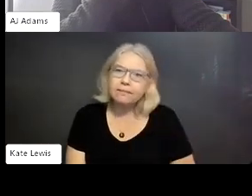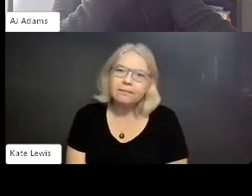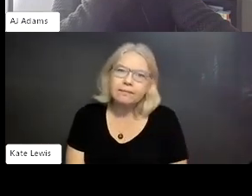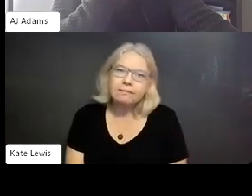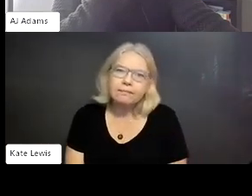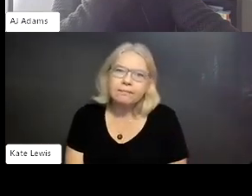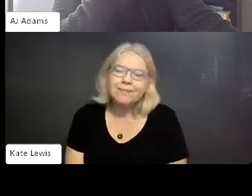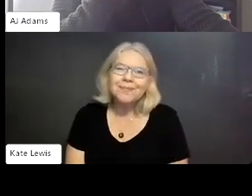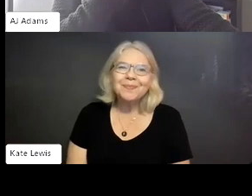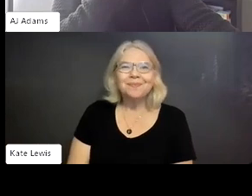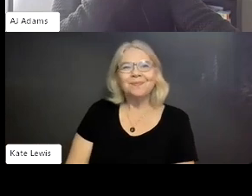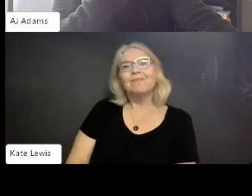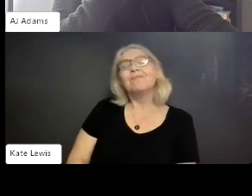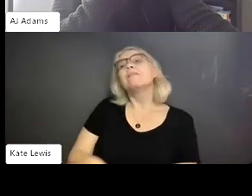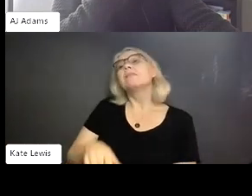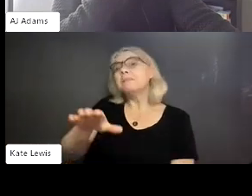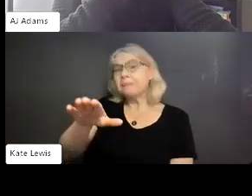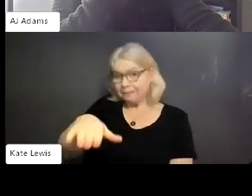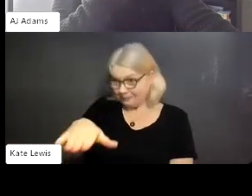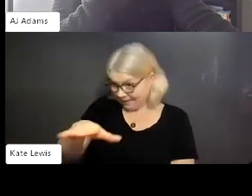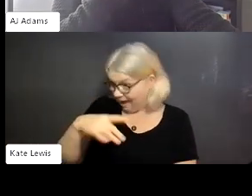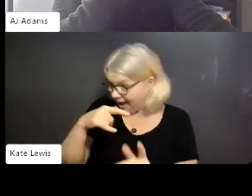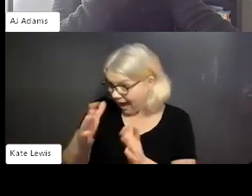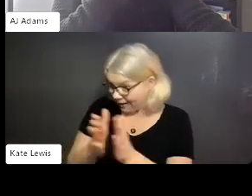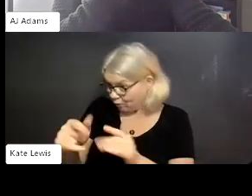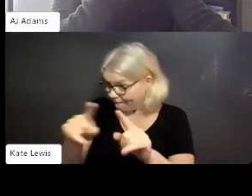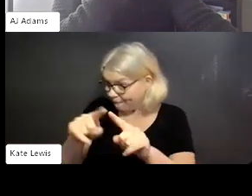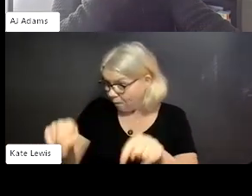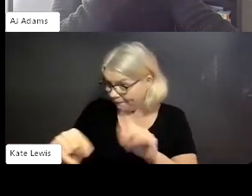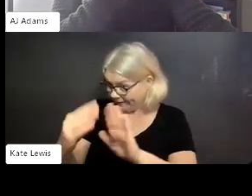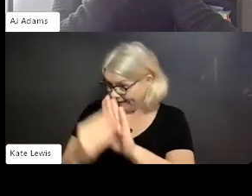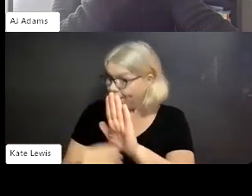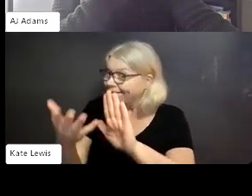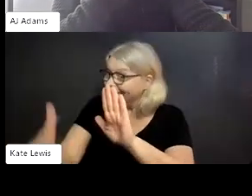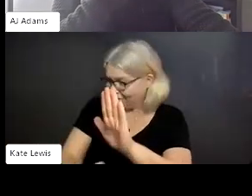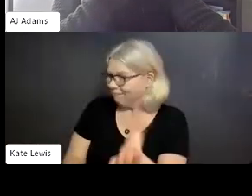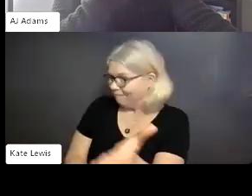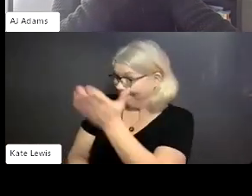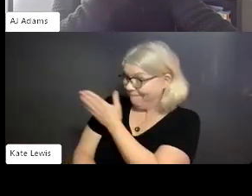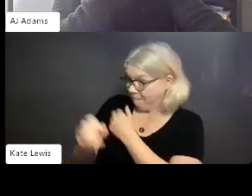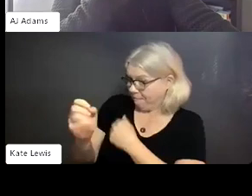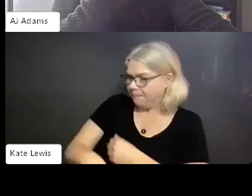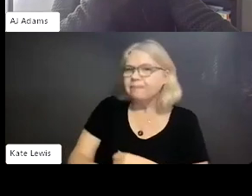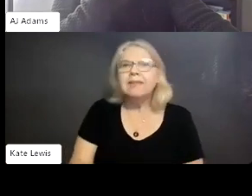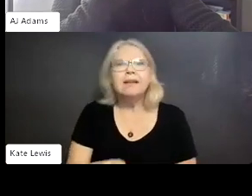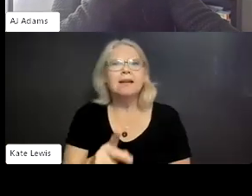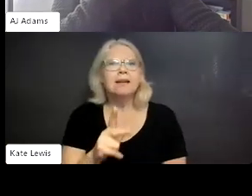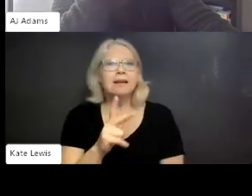We'll get you to fill out this form, and when you're done, you can bring it to the desk. Thank you.